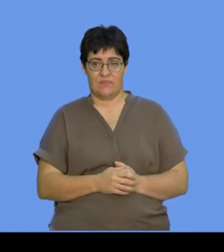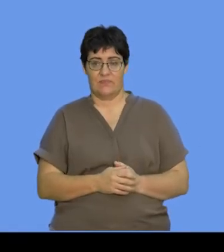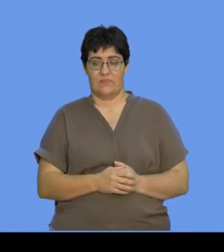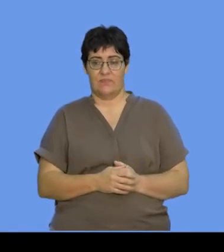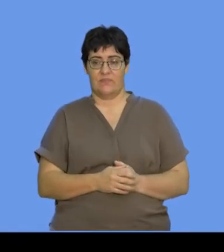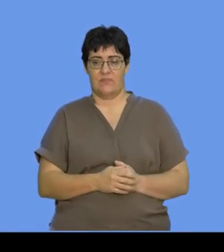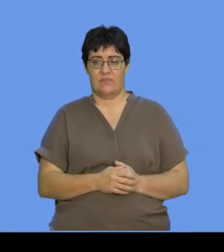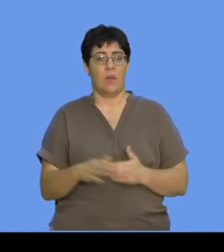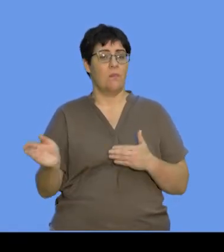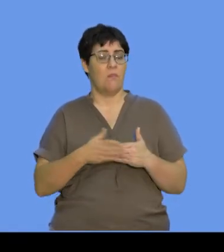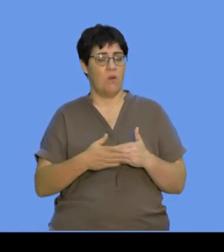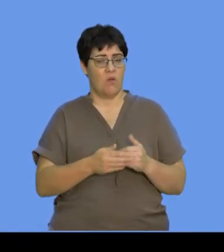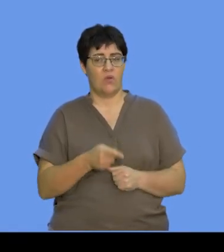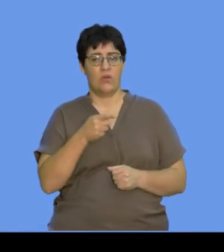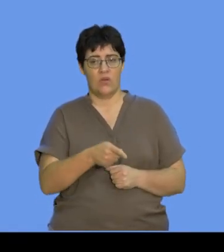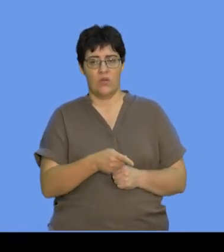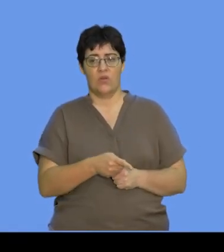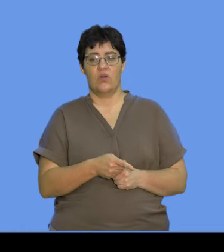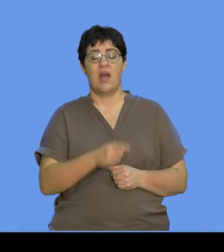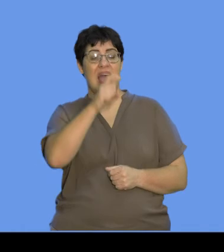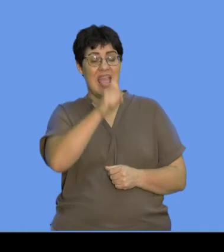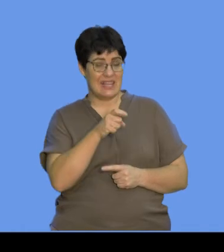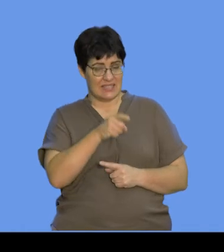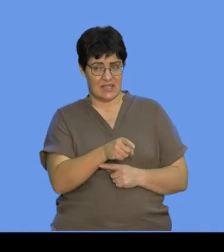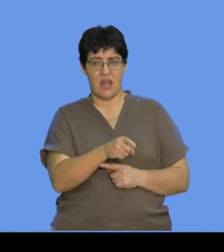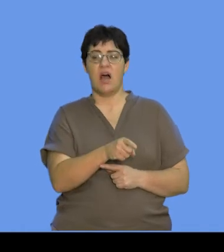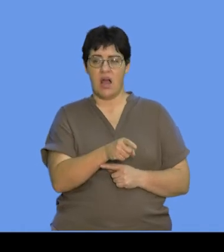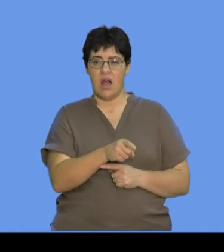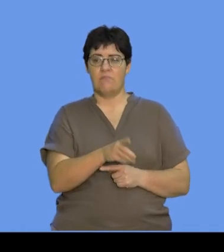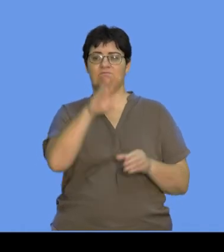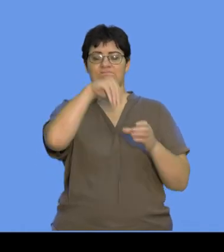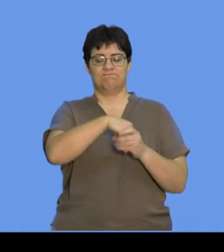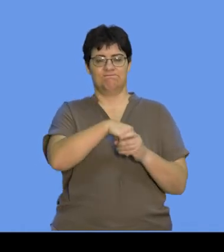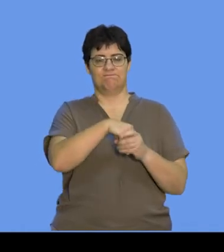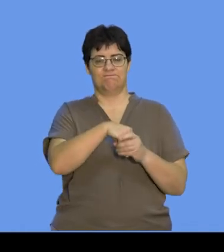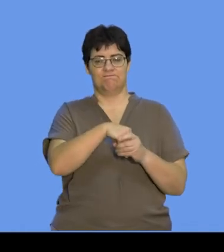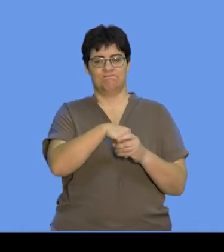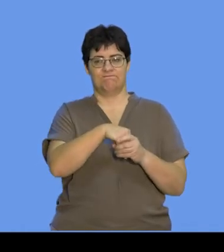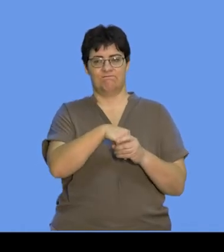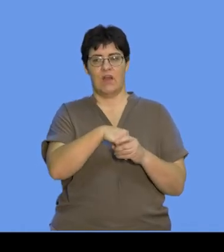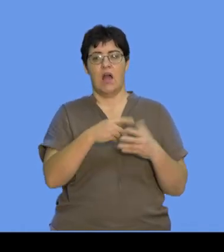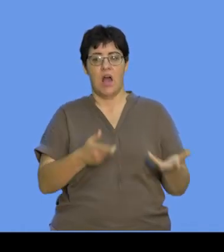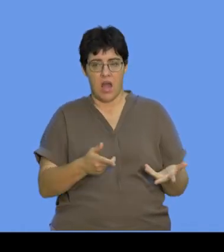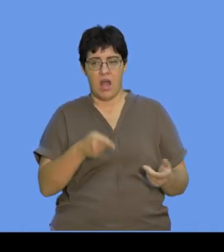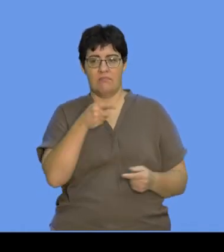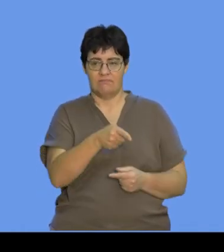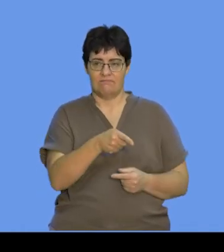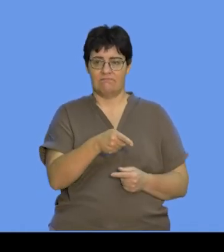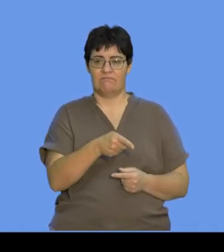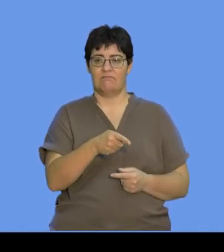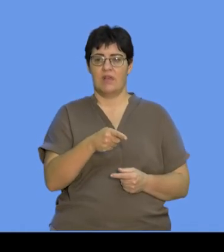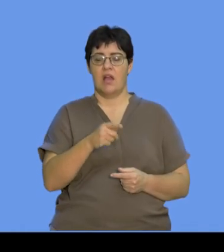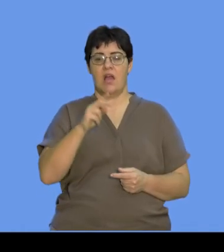what more? Substance X is an ionic solid that contains chloride ions. Now we are told, okay? Now that's another